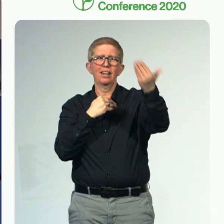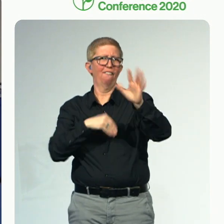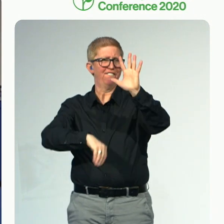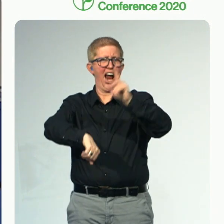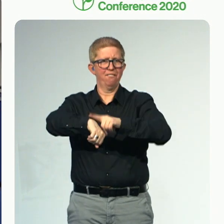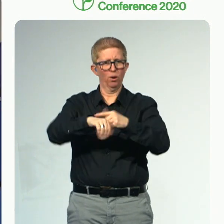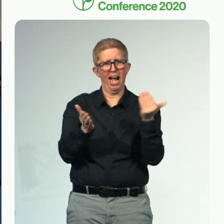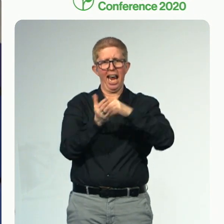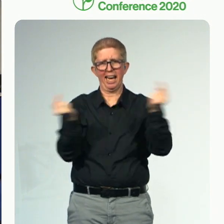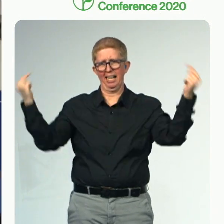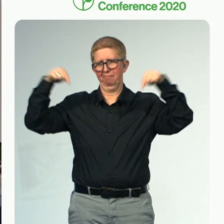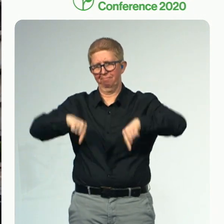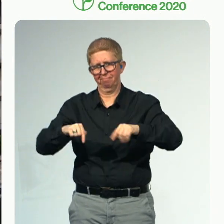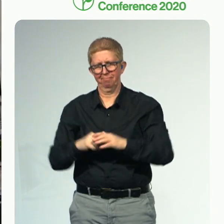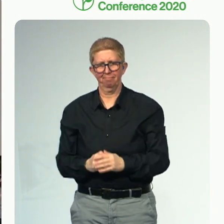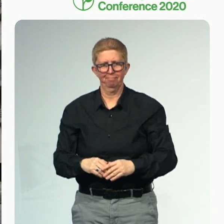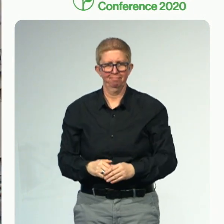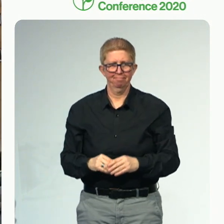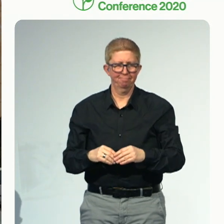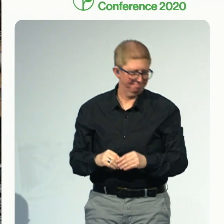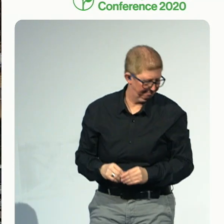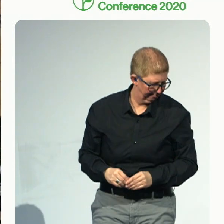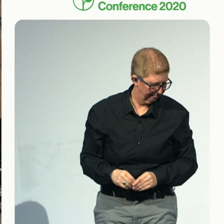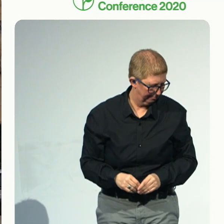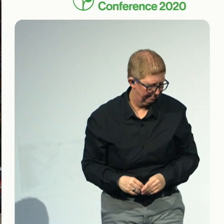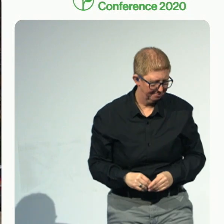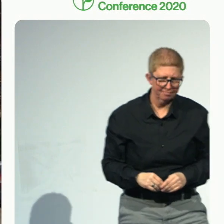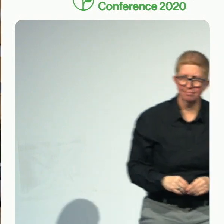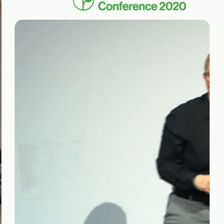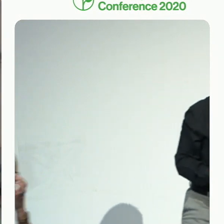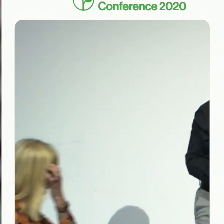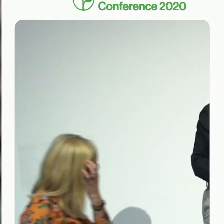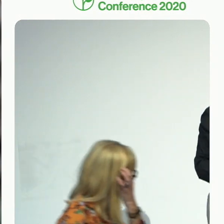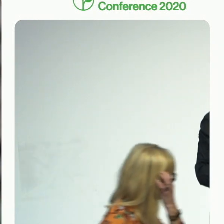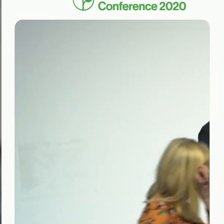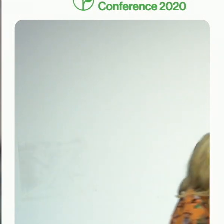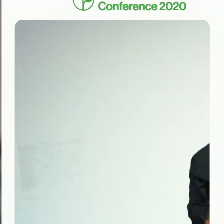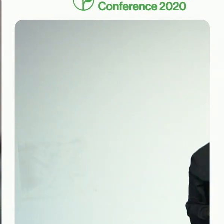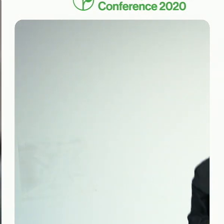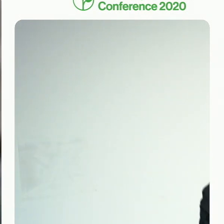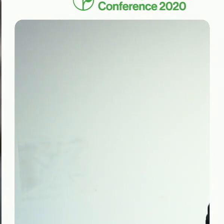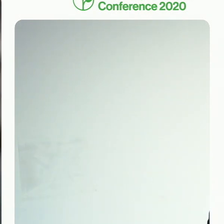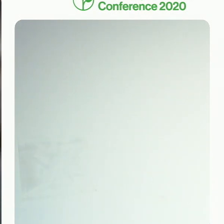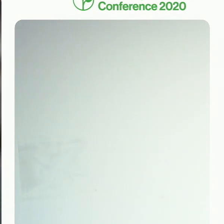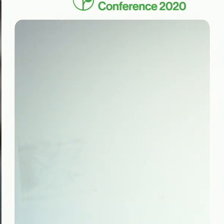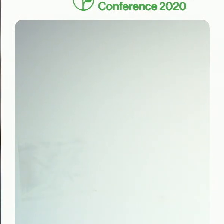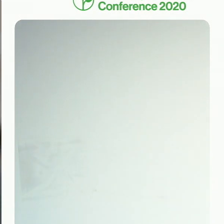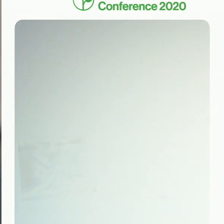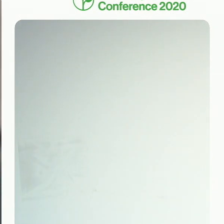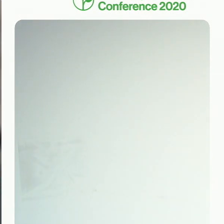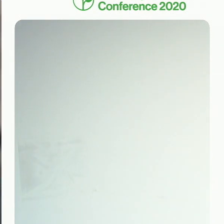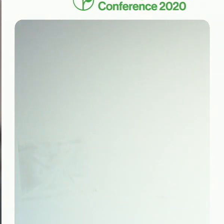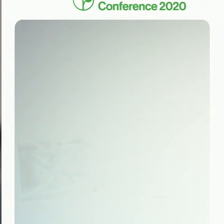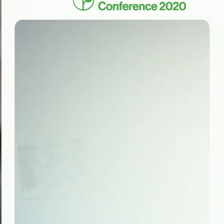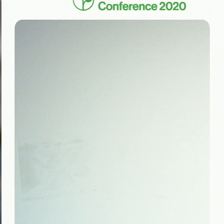Okay, so we're going into break now, and one of the most important things, as we all know about the Zero Conference, the really special thing is